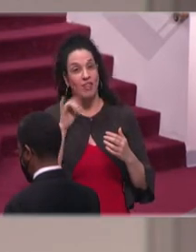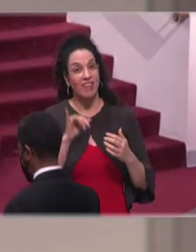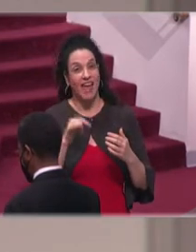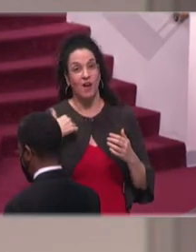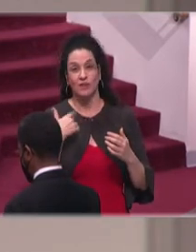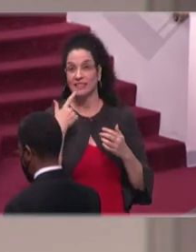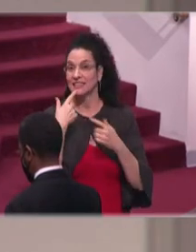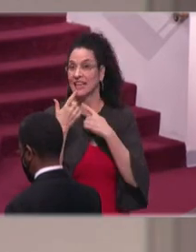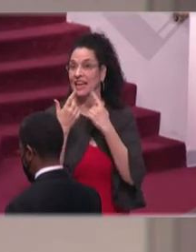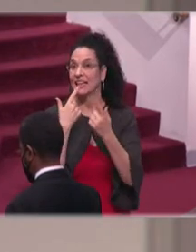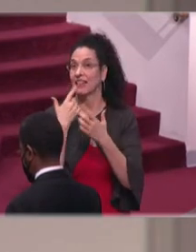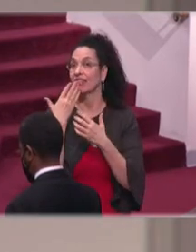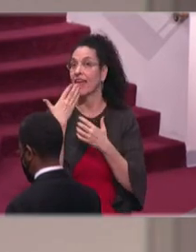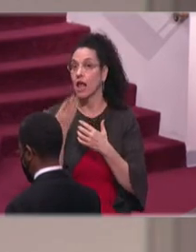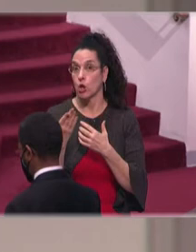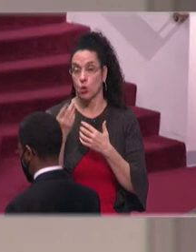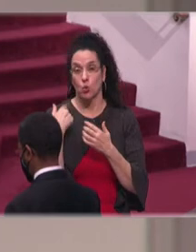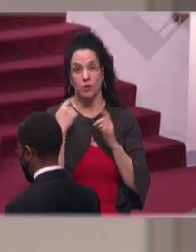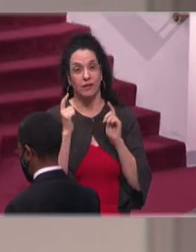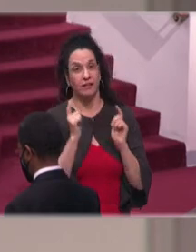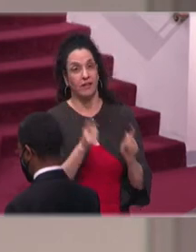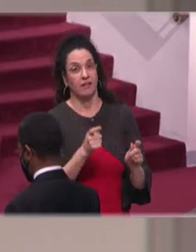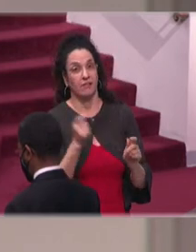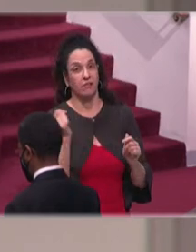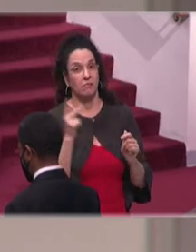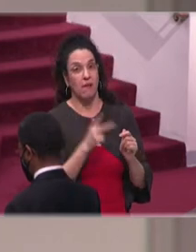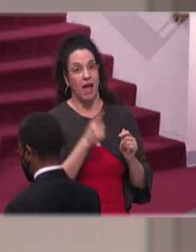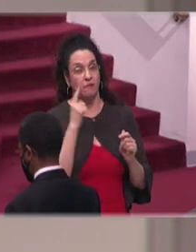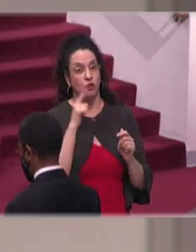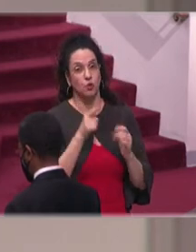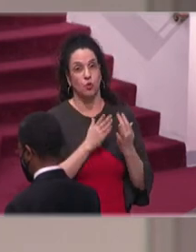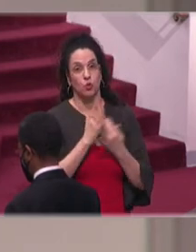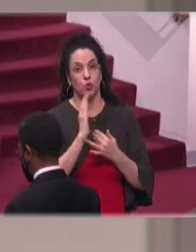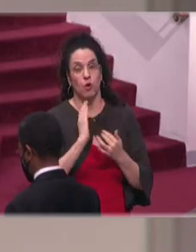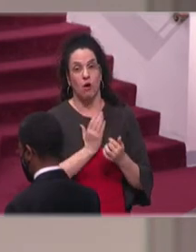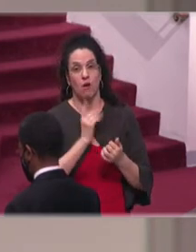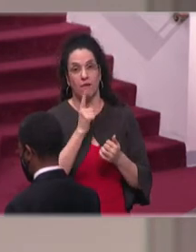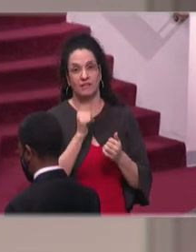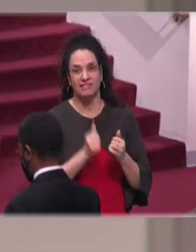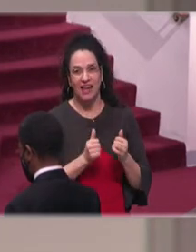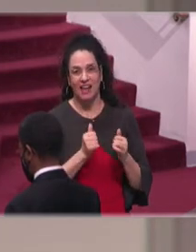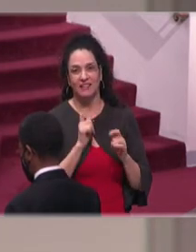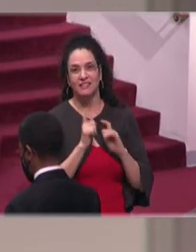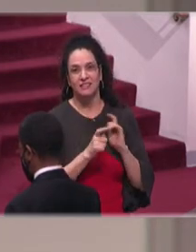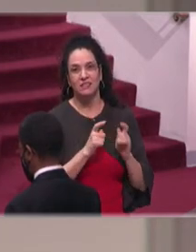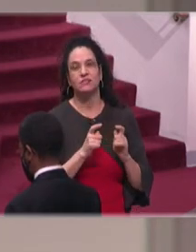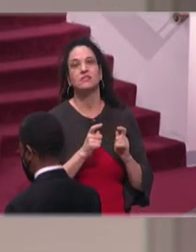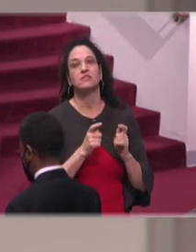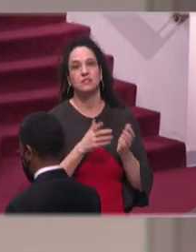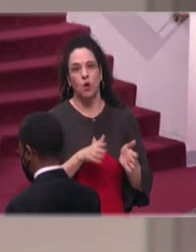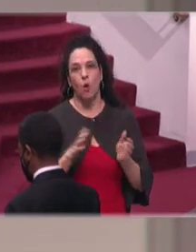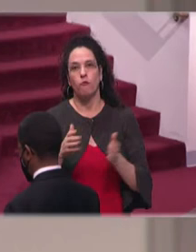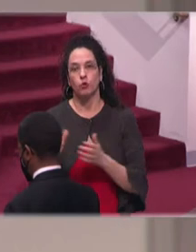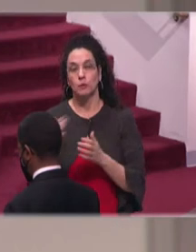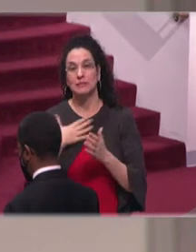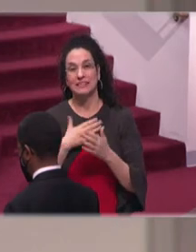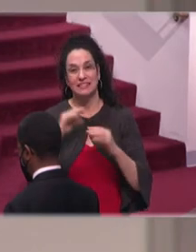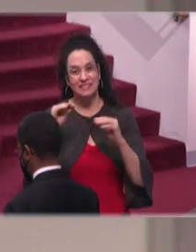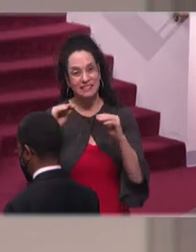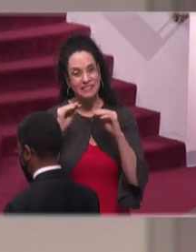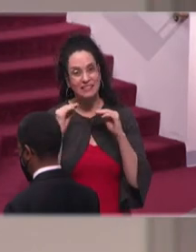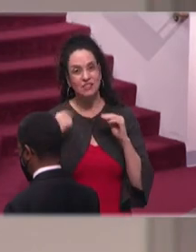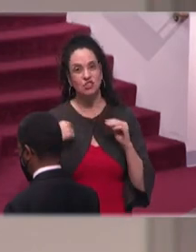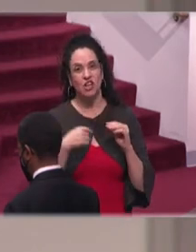say thank you. And we give back to you through our tithes, our gifts, and our offerings. Please teach us individually